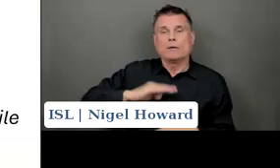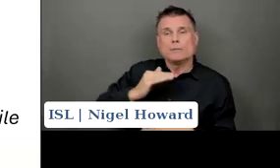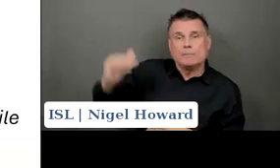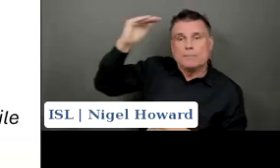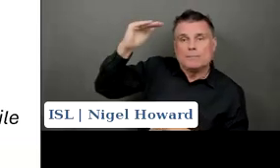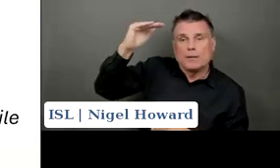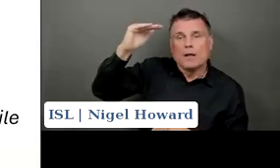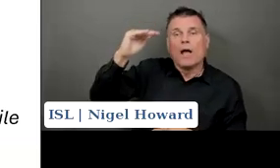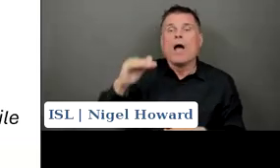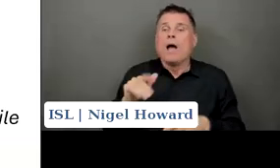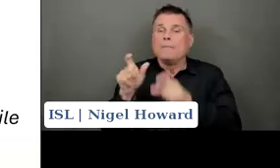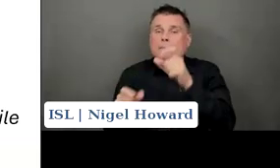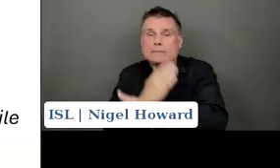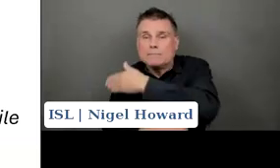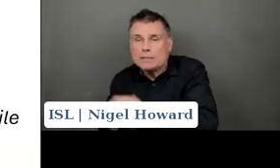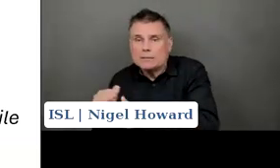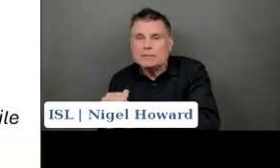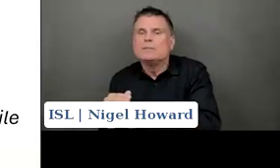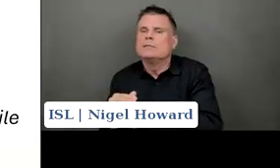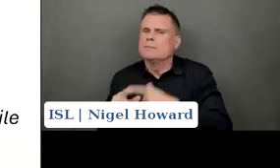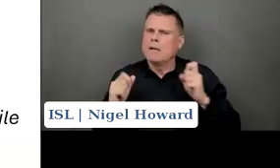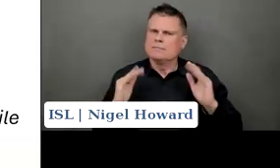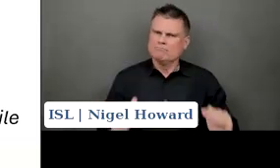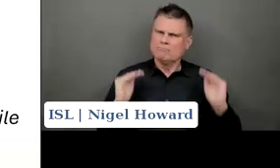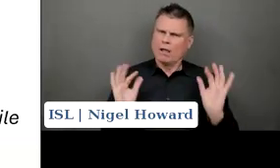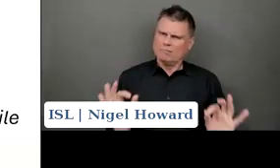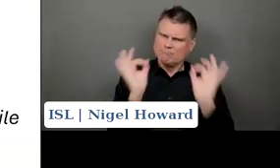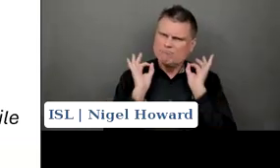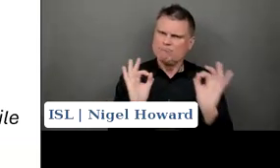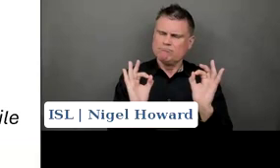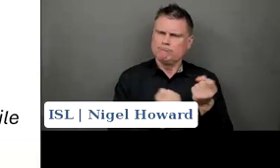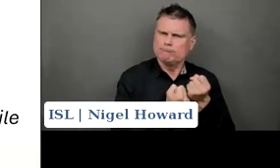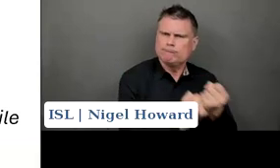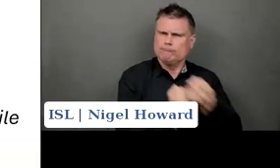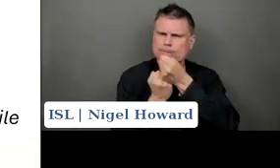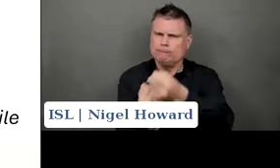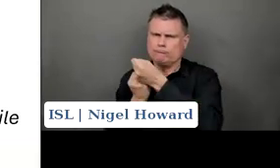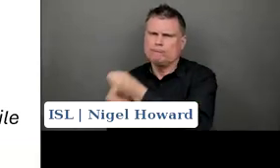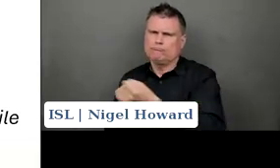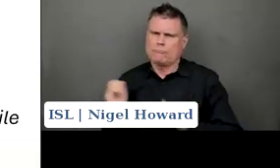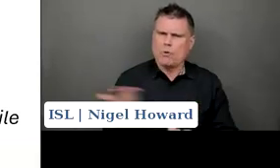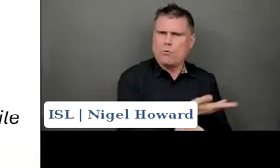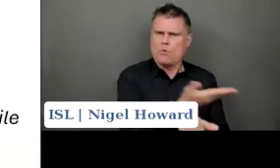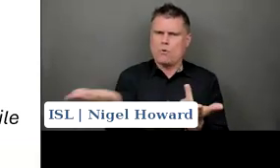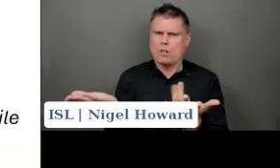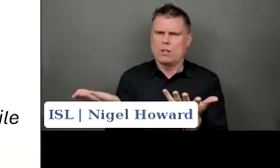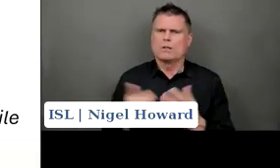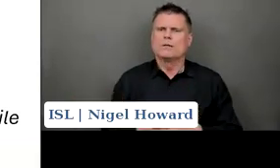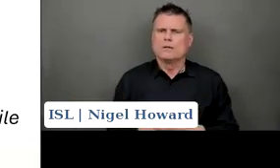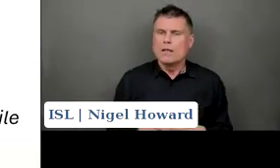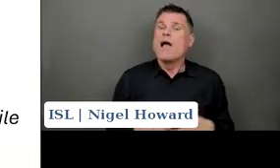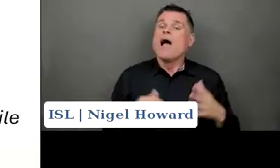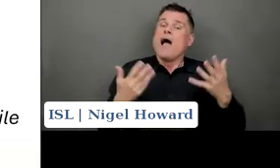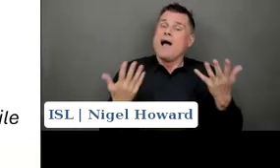their lives. But at the same time, we see that disproportionately those caregiving responsibilities fall on women and